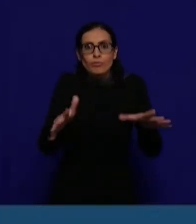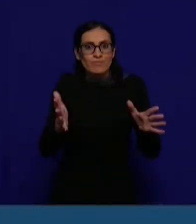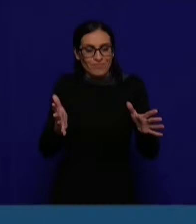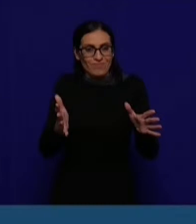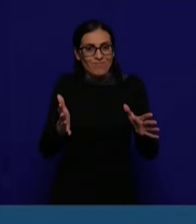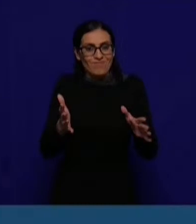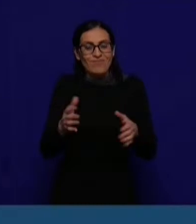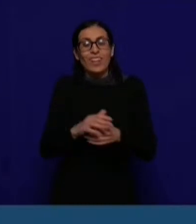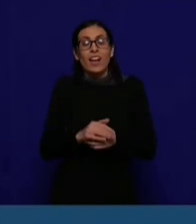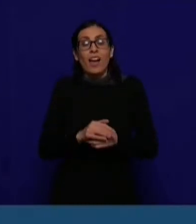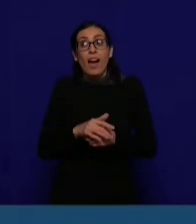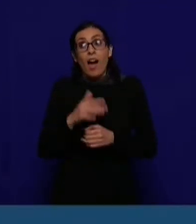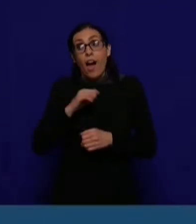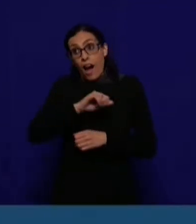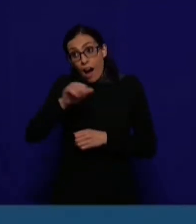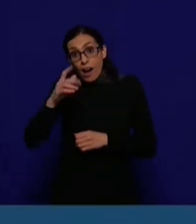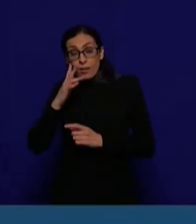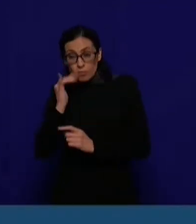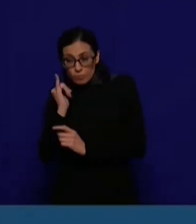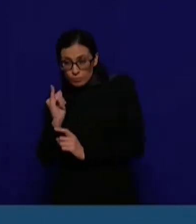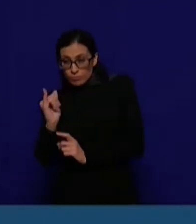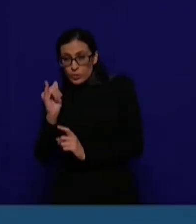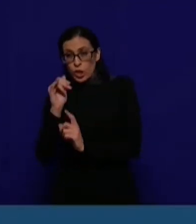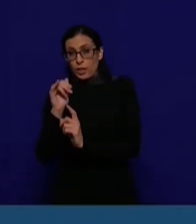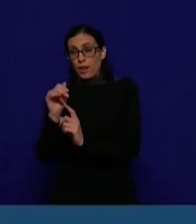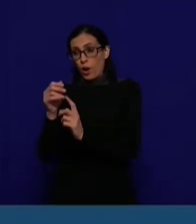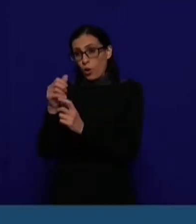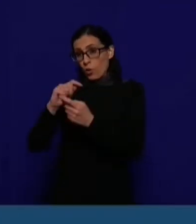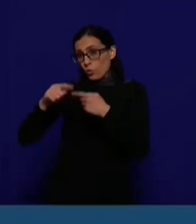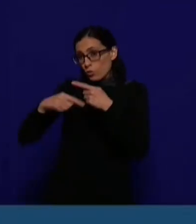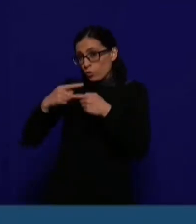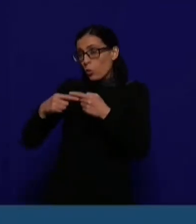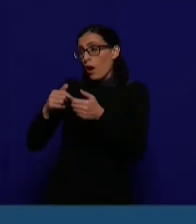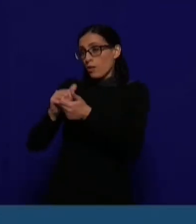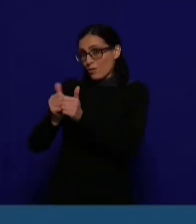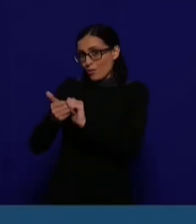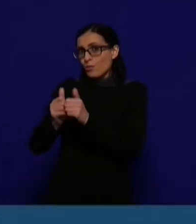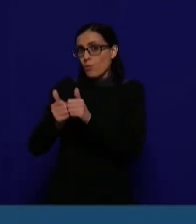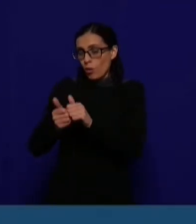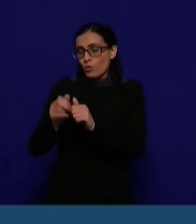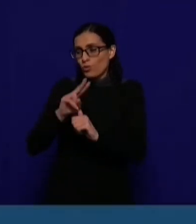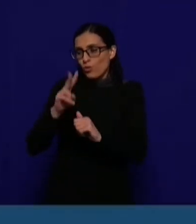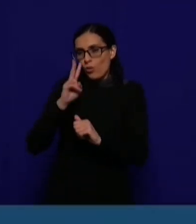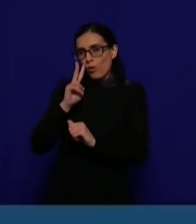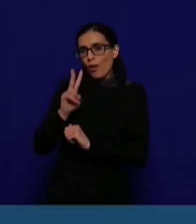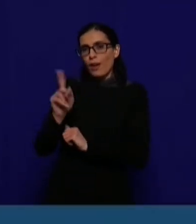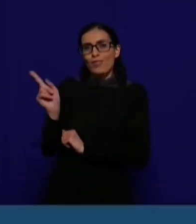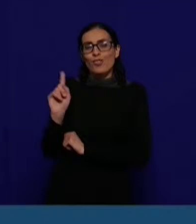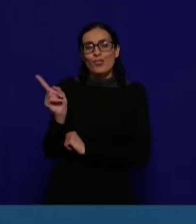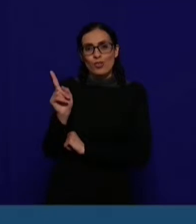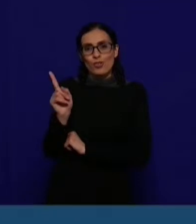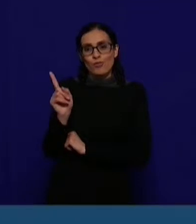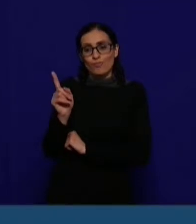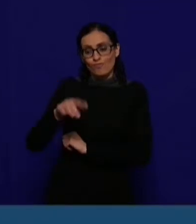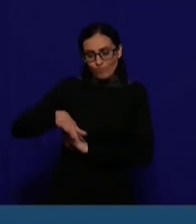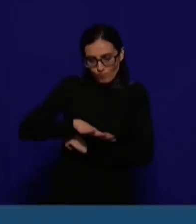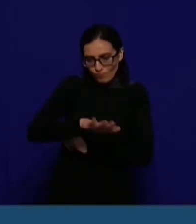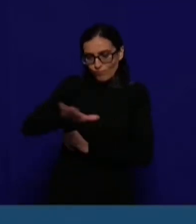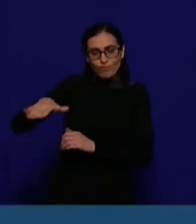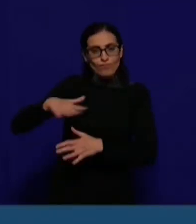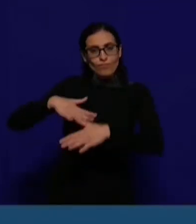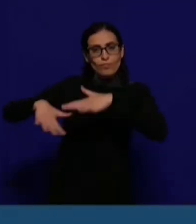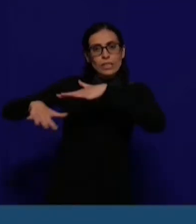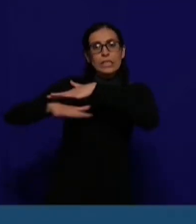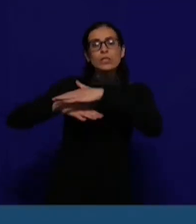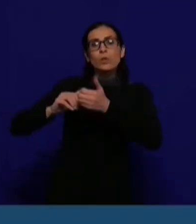ġi assessjat parti mill-risk assessment li għamilna tal-miżuri kollha u wkoll l-isport kull sitwazzjoni